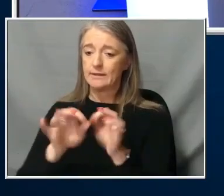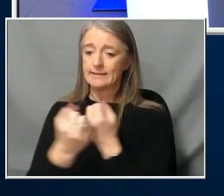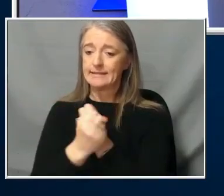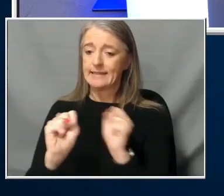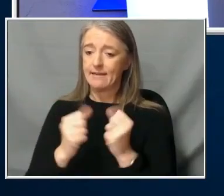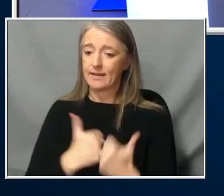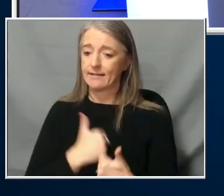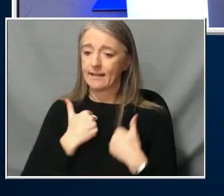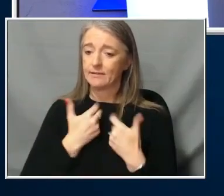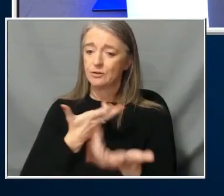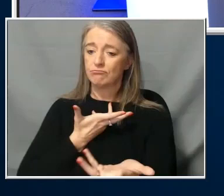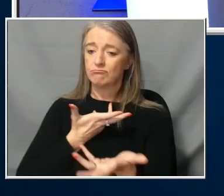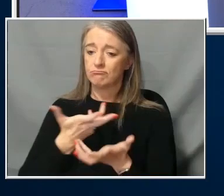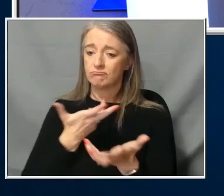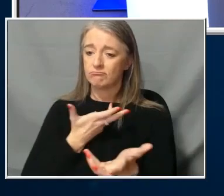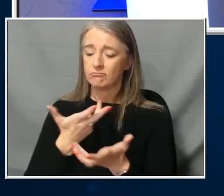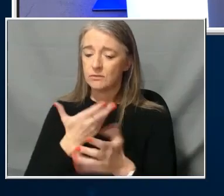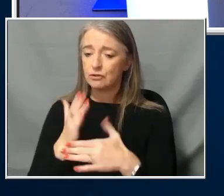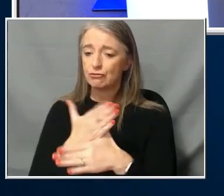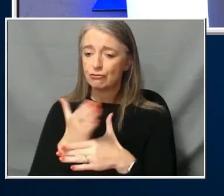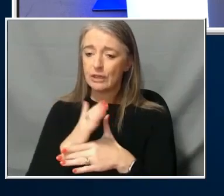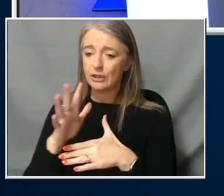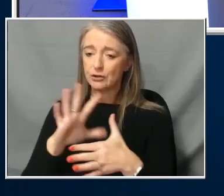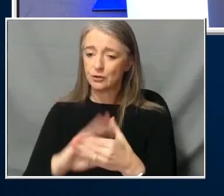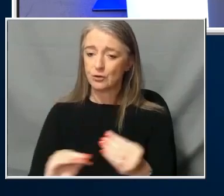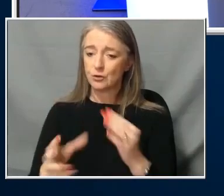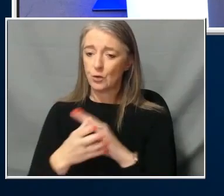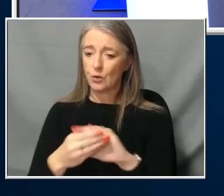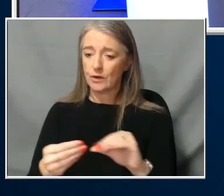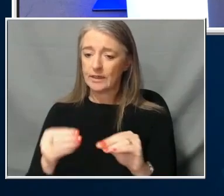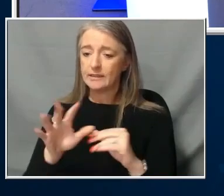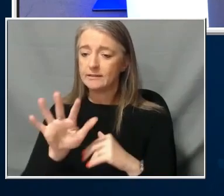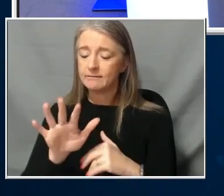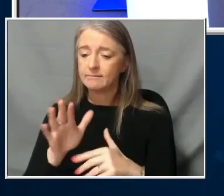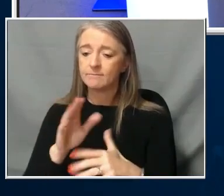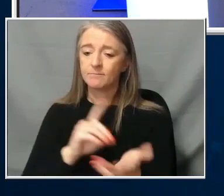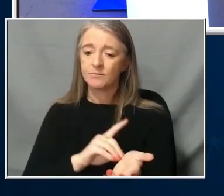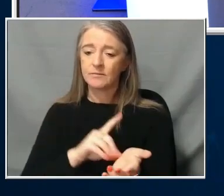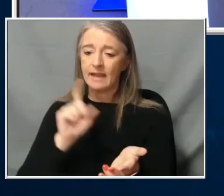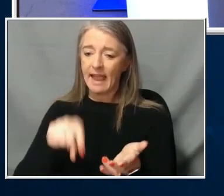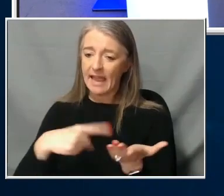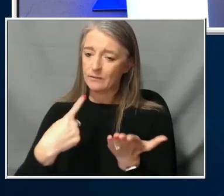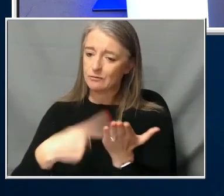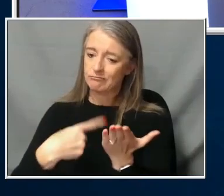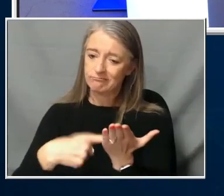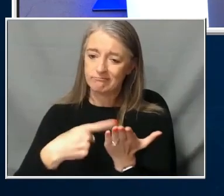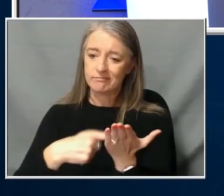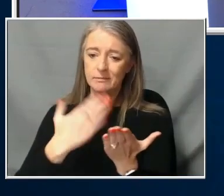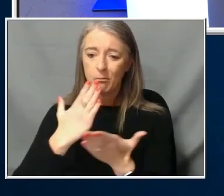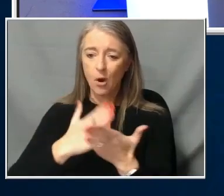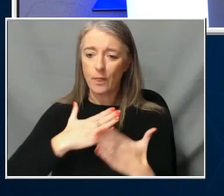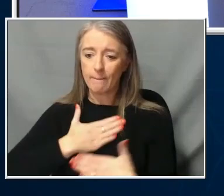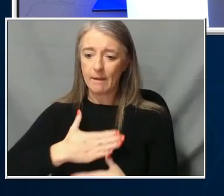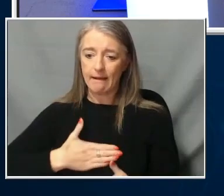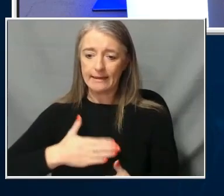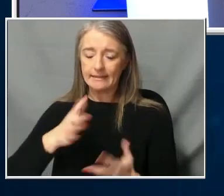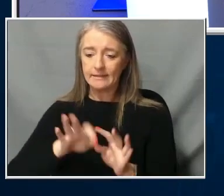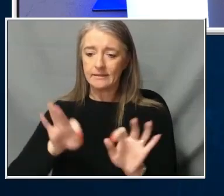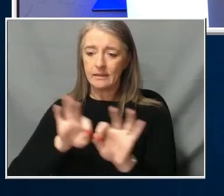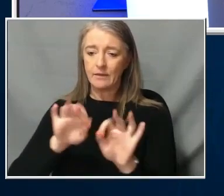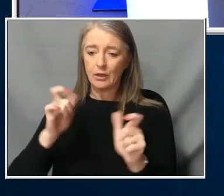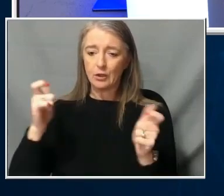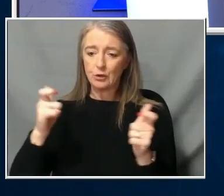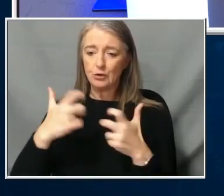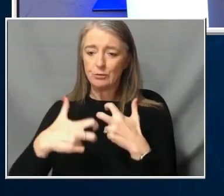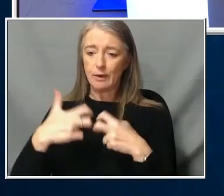have conversations like this and have you share your journey, Tiffany, and have the doctors come out. We've got to have these conversations. Mm-hmm. It's part of the body, and we've got a huge problem